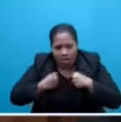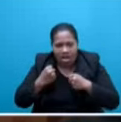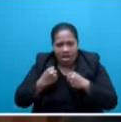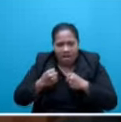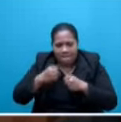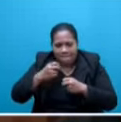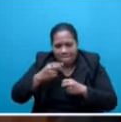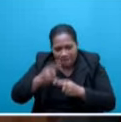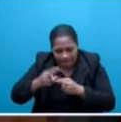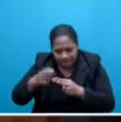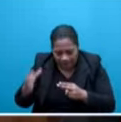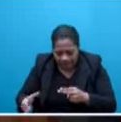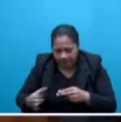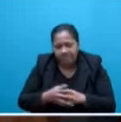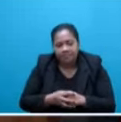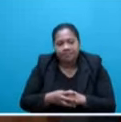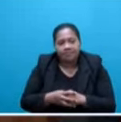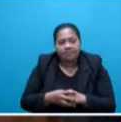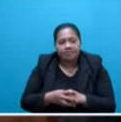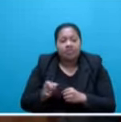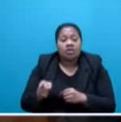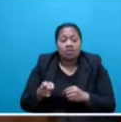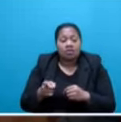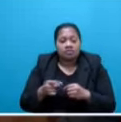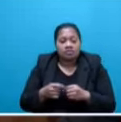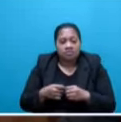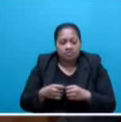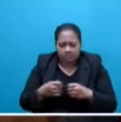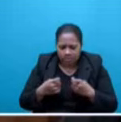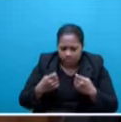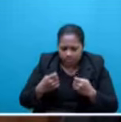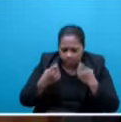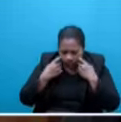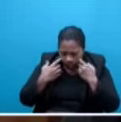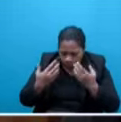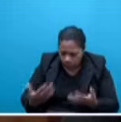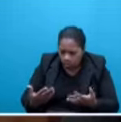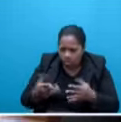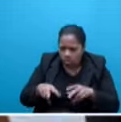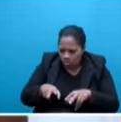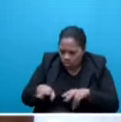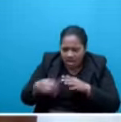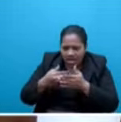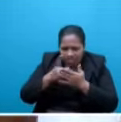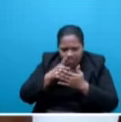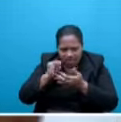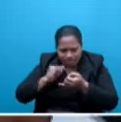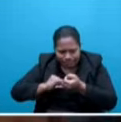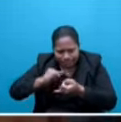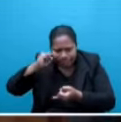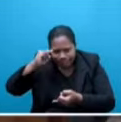through establishment of growers' demonstration trials, field days to increase yield.